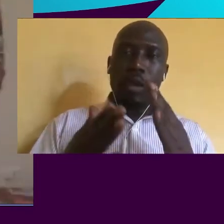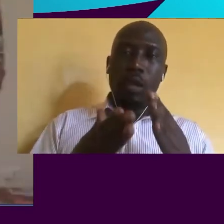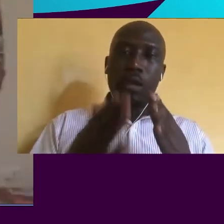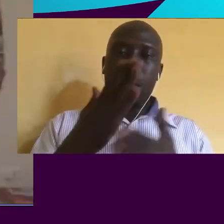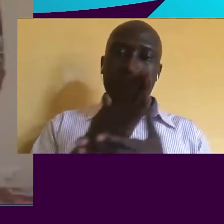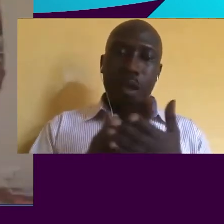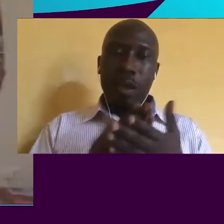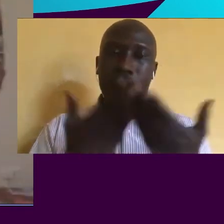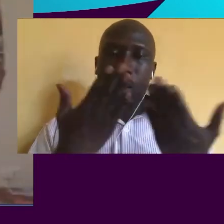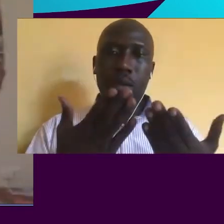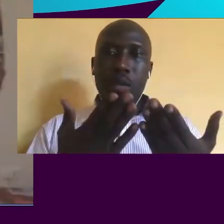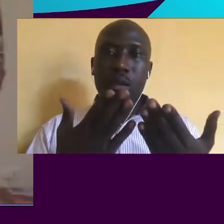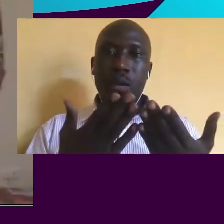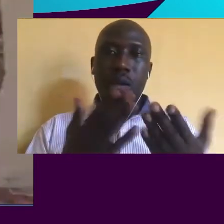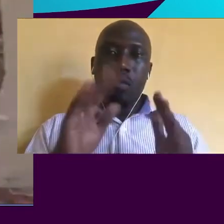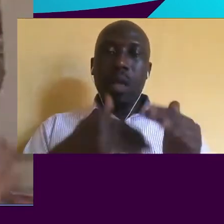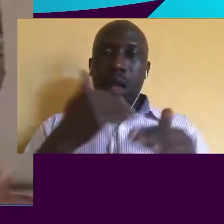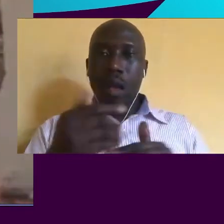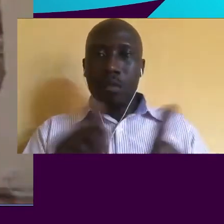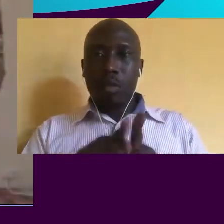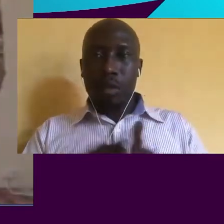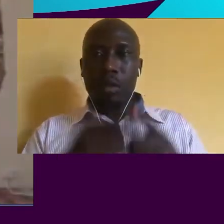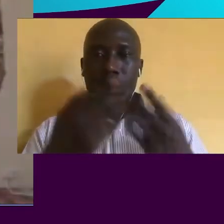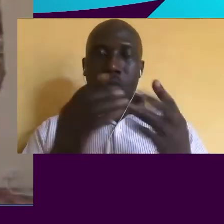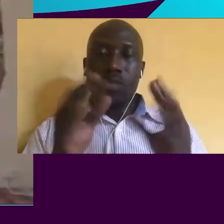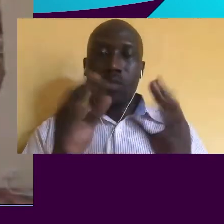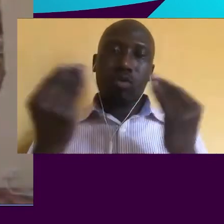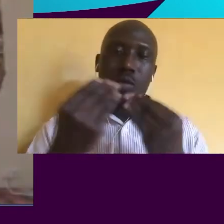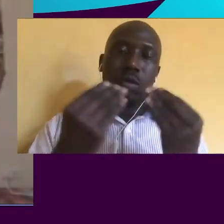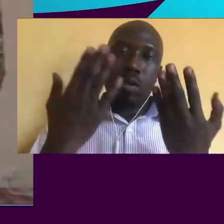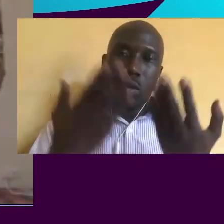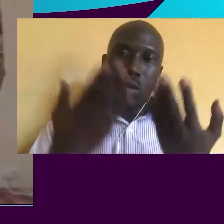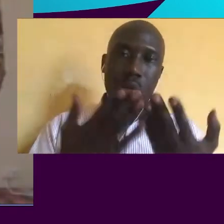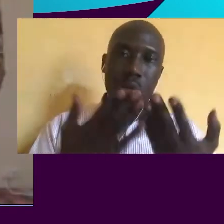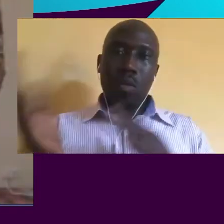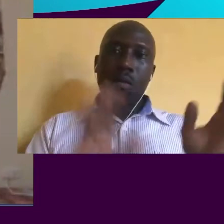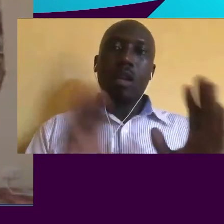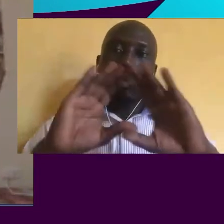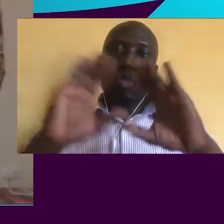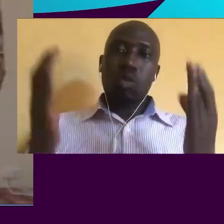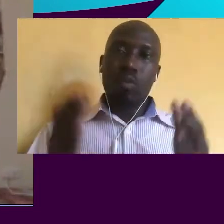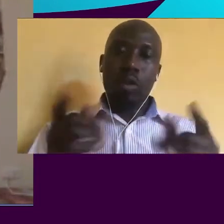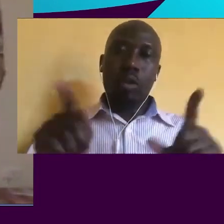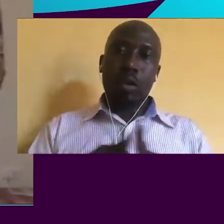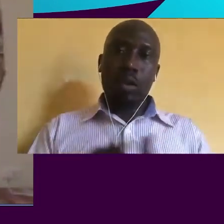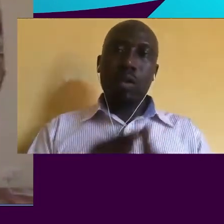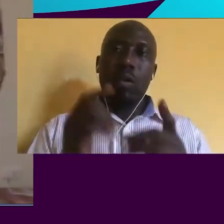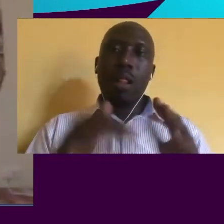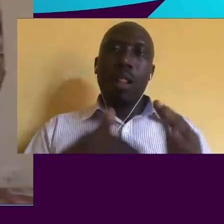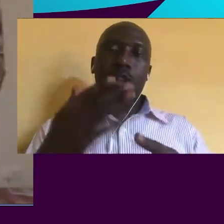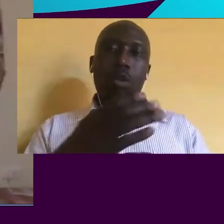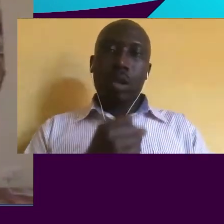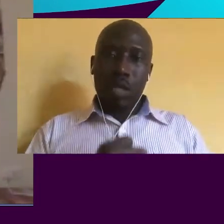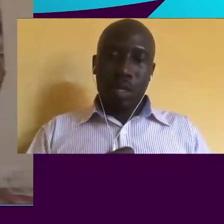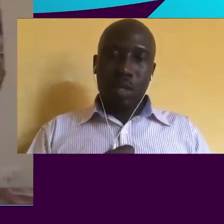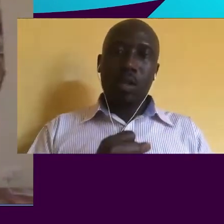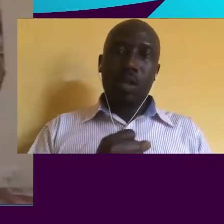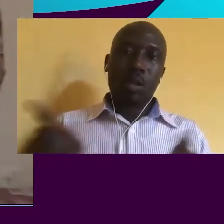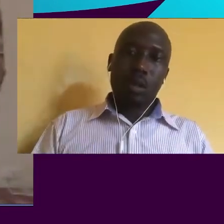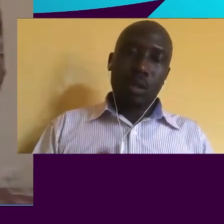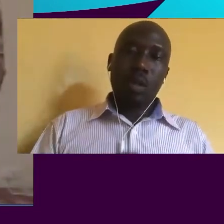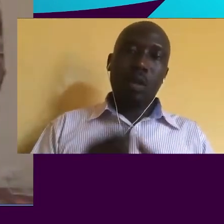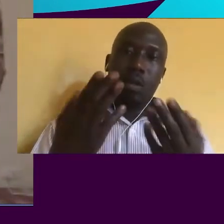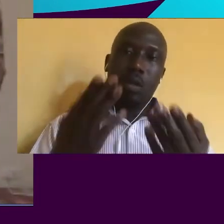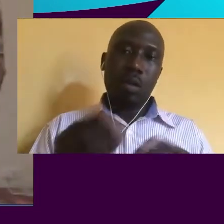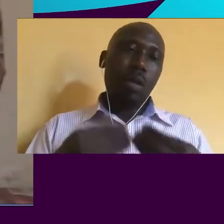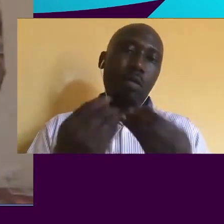be after. So after this training week, everyone will go back to their communities, back to their organizations. And we're giving a chance for all